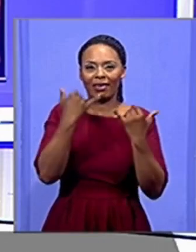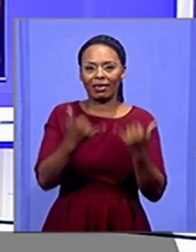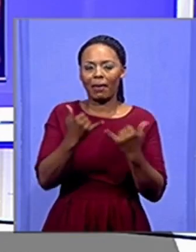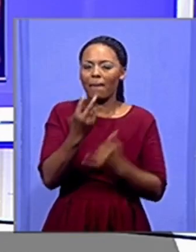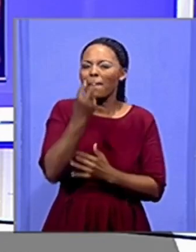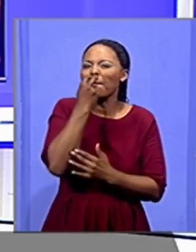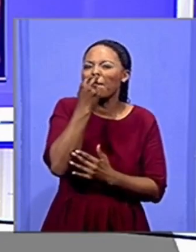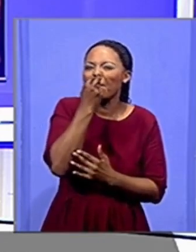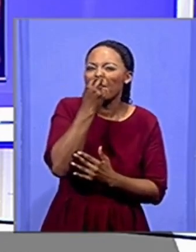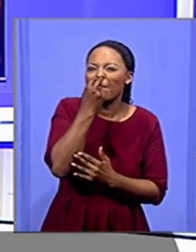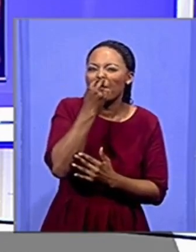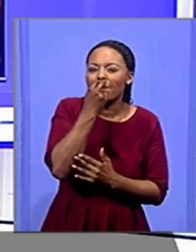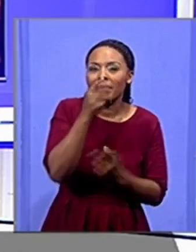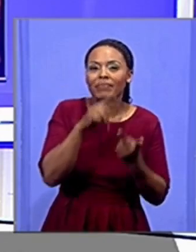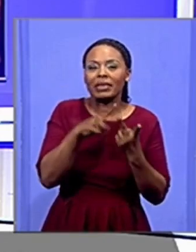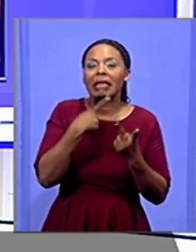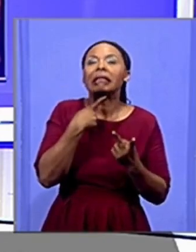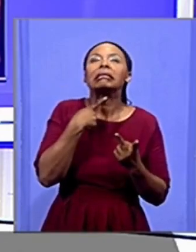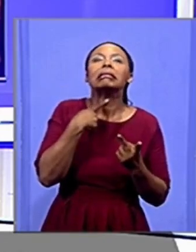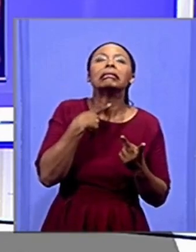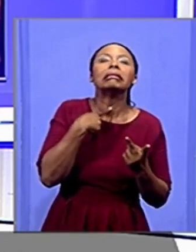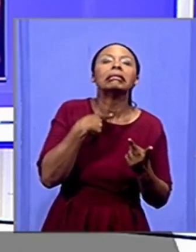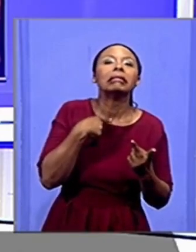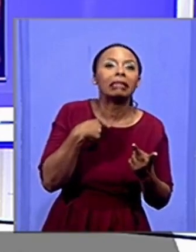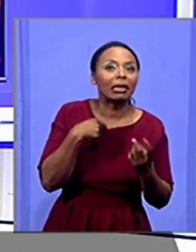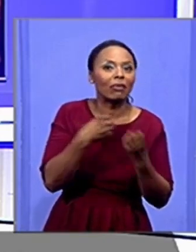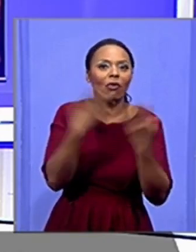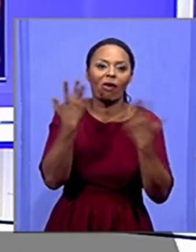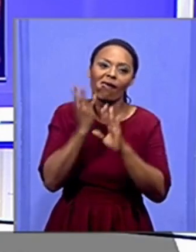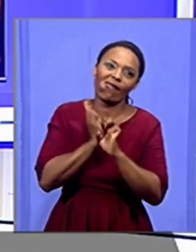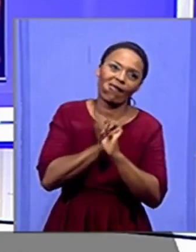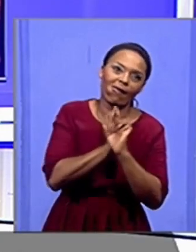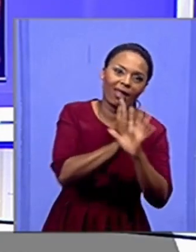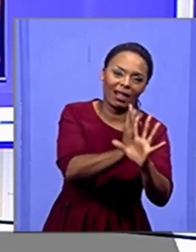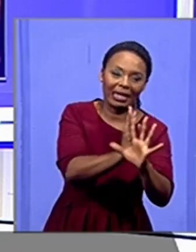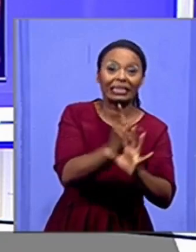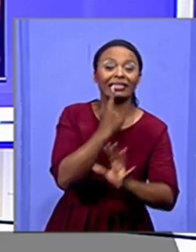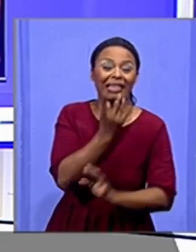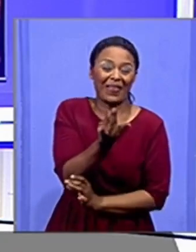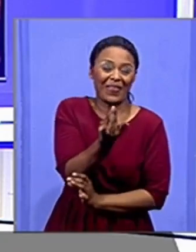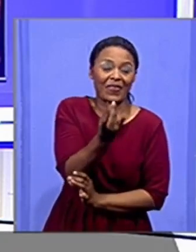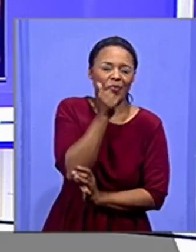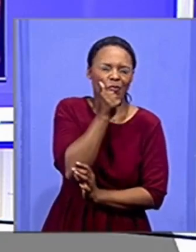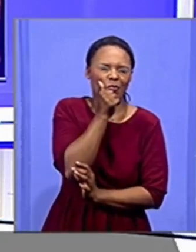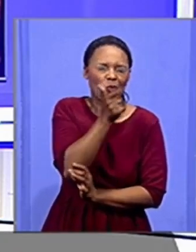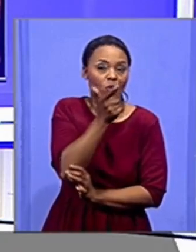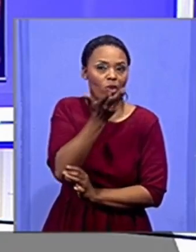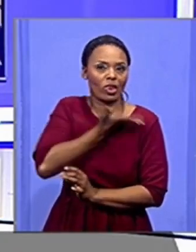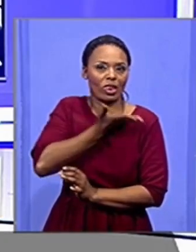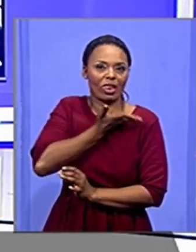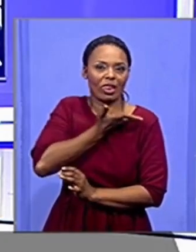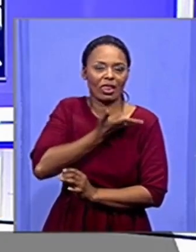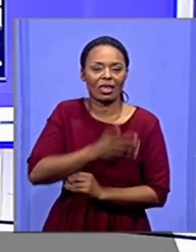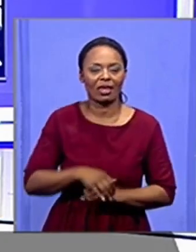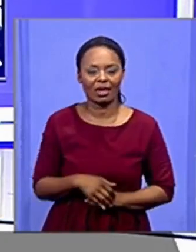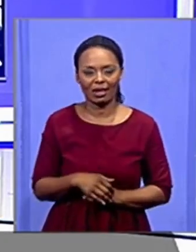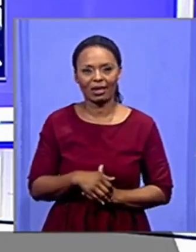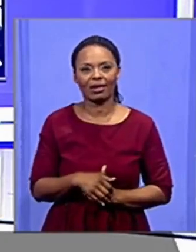ya go rothiša mare di go ka goketša bareki ka ge ba re nama ye ke sehlarehlare